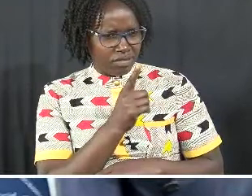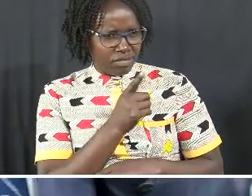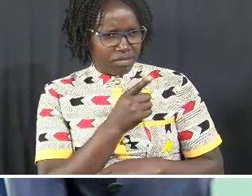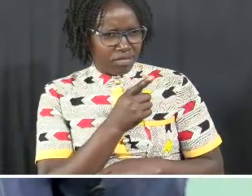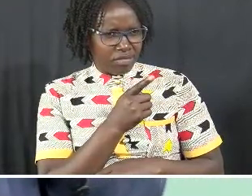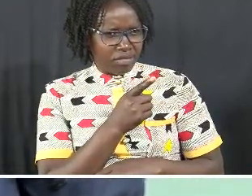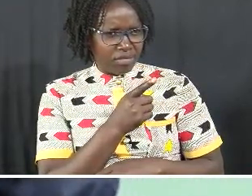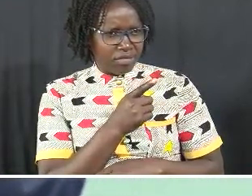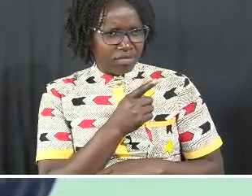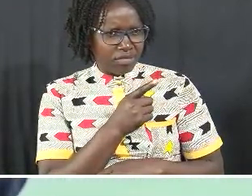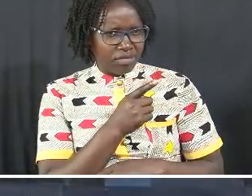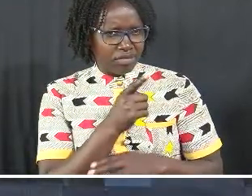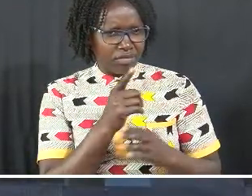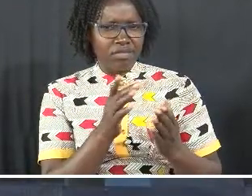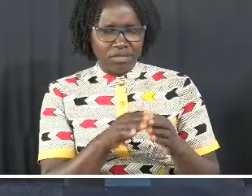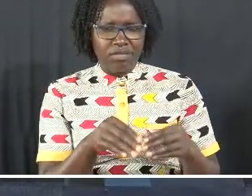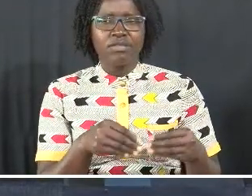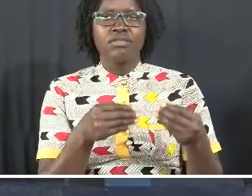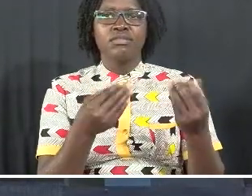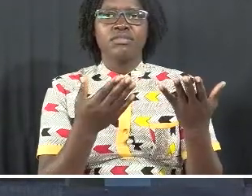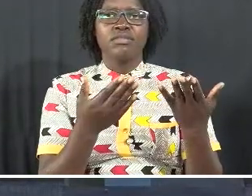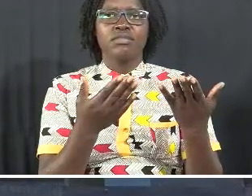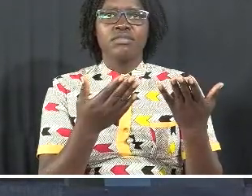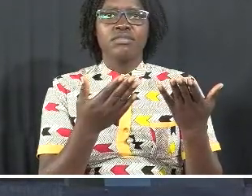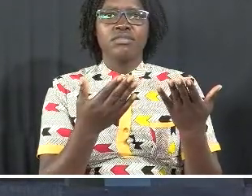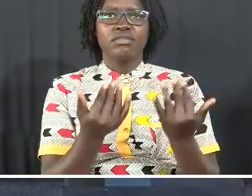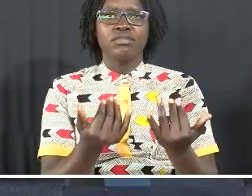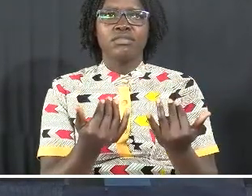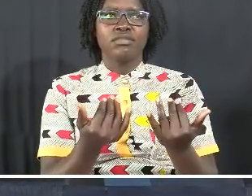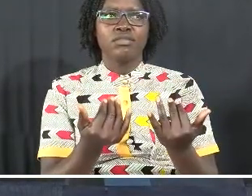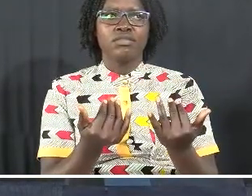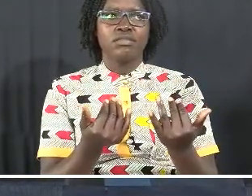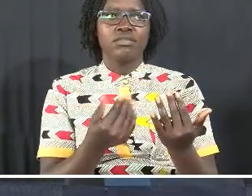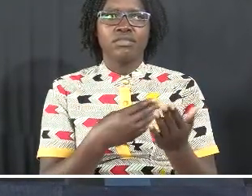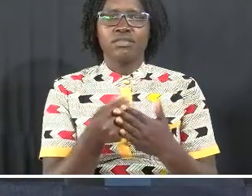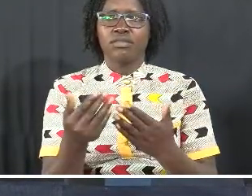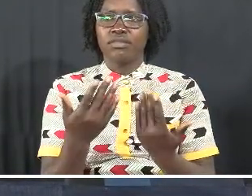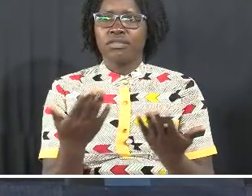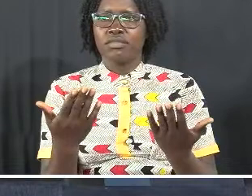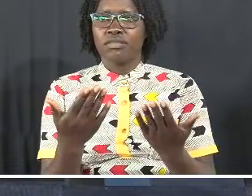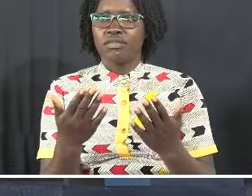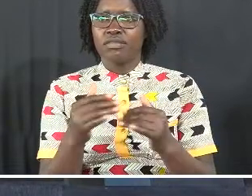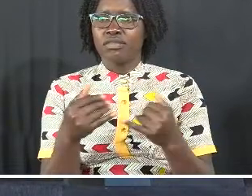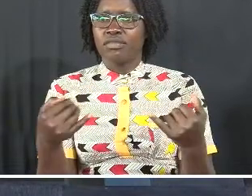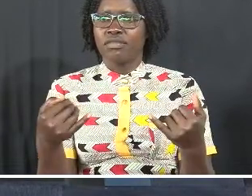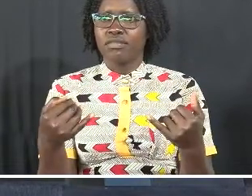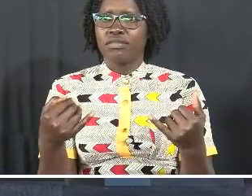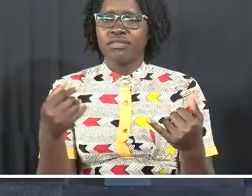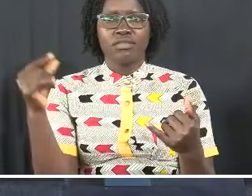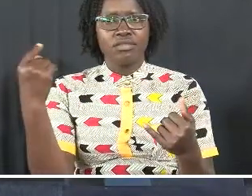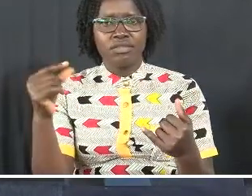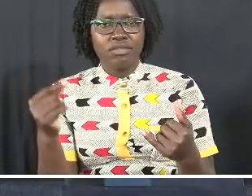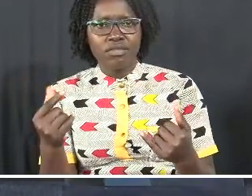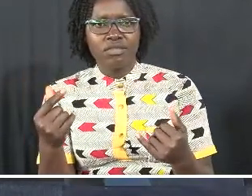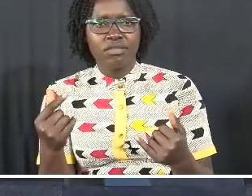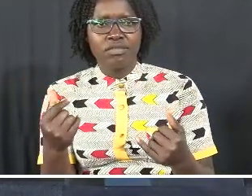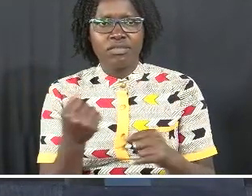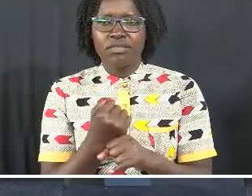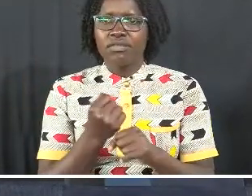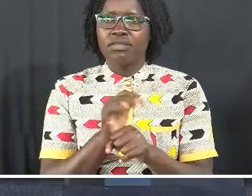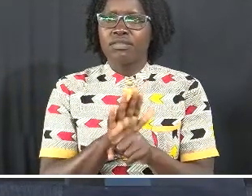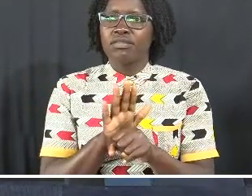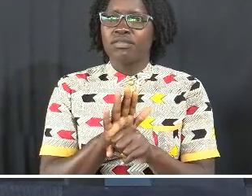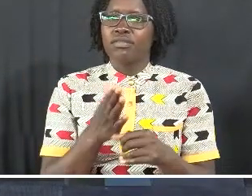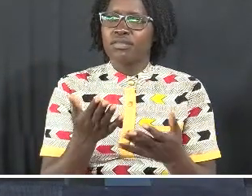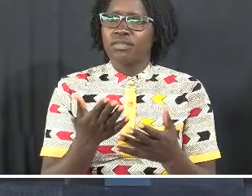I've already made for you provisions. Nowadays, we buy for you things online if you need vegetables, and they bring to the home. Have they